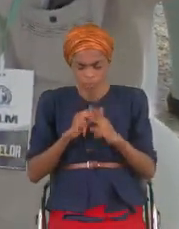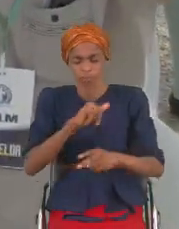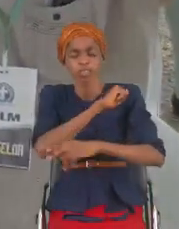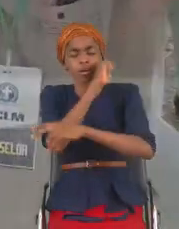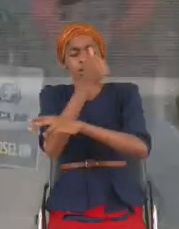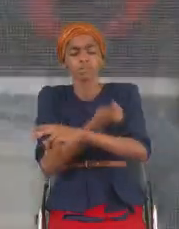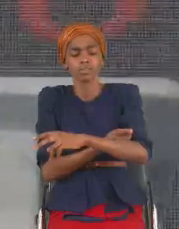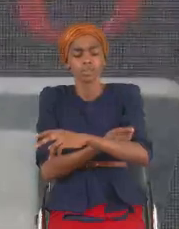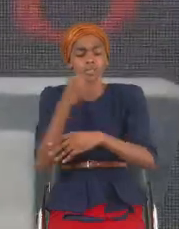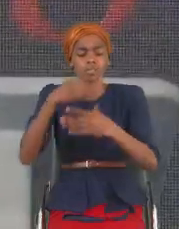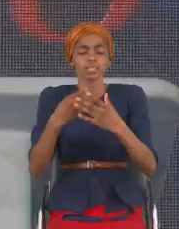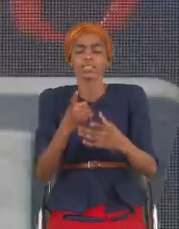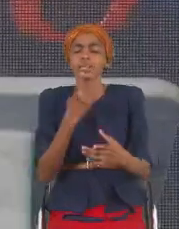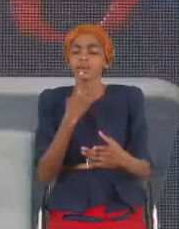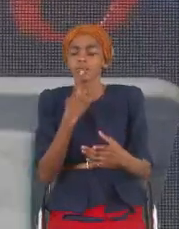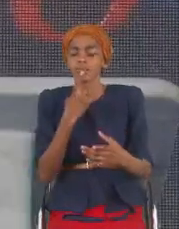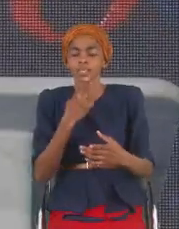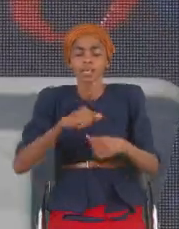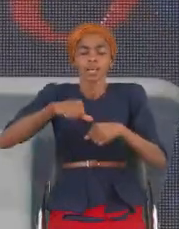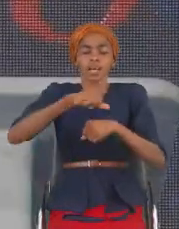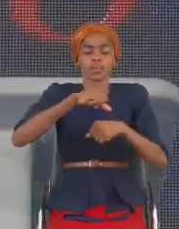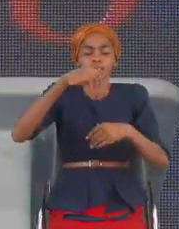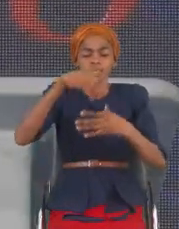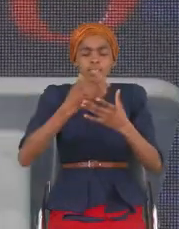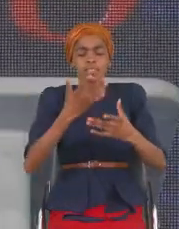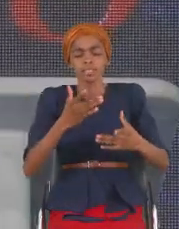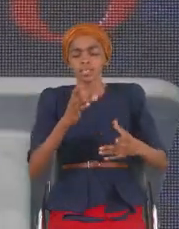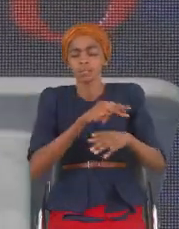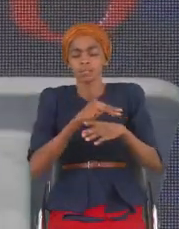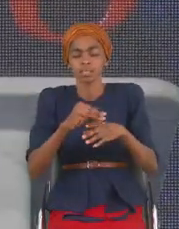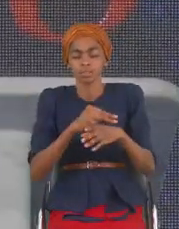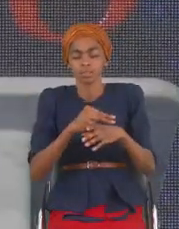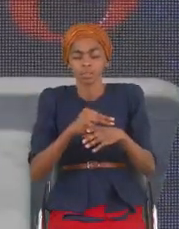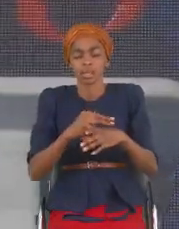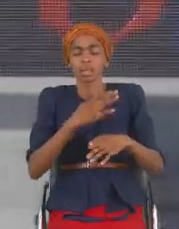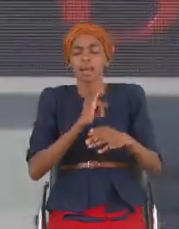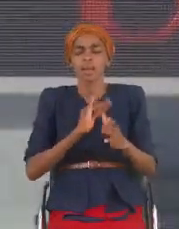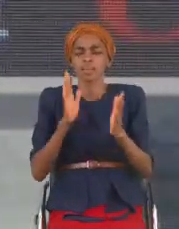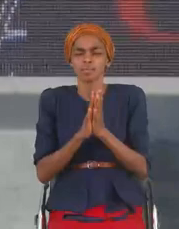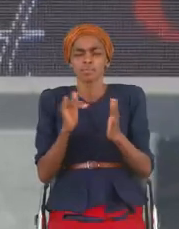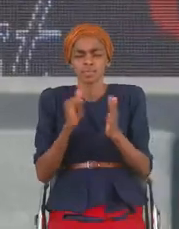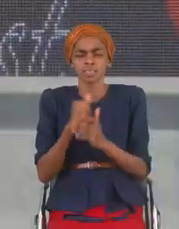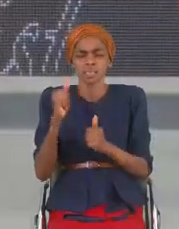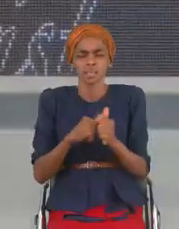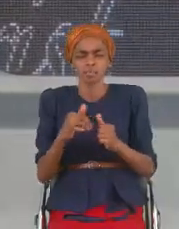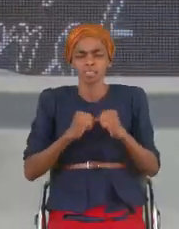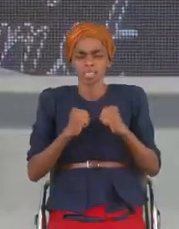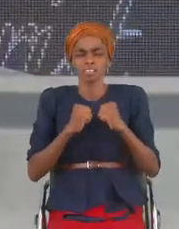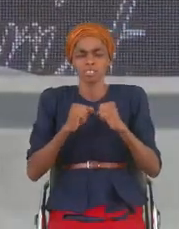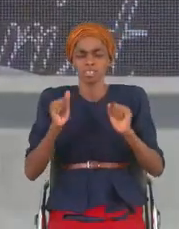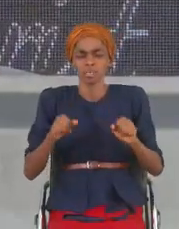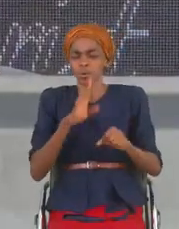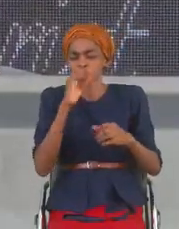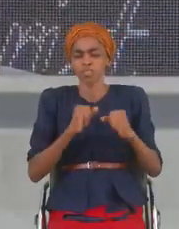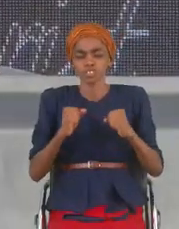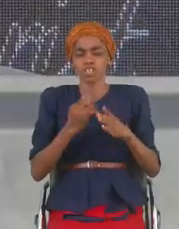Authority in their mouth, anointing in their ministry. I pray everything shakable will be